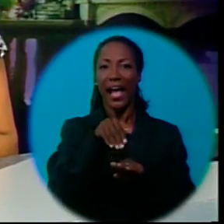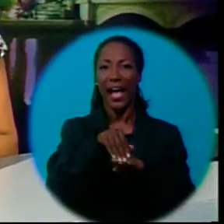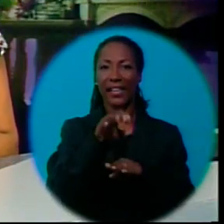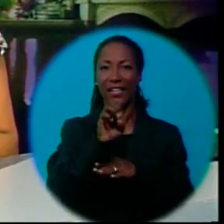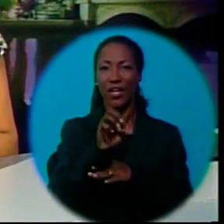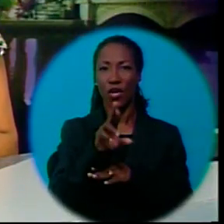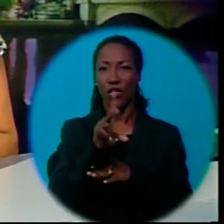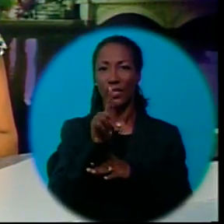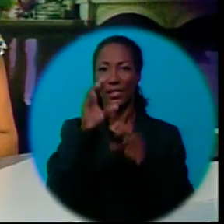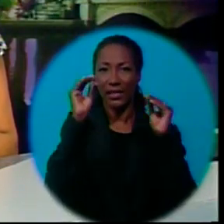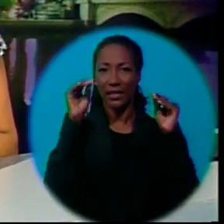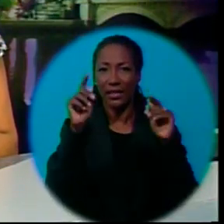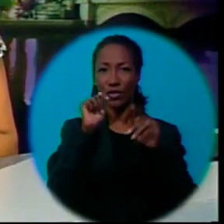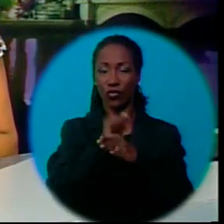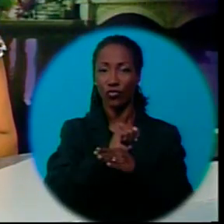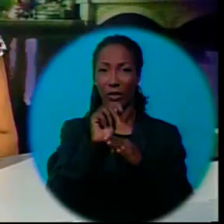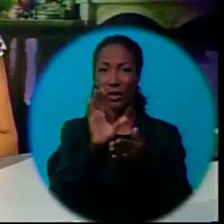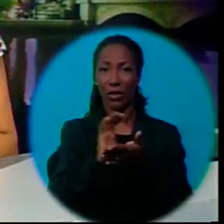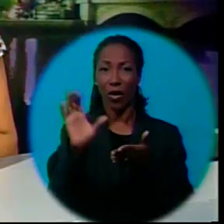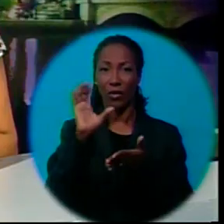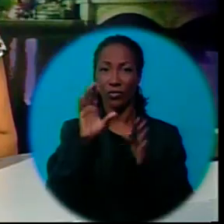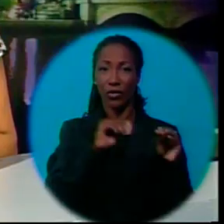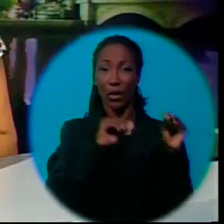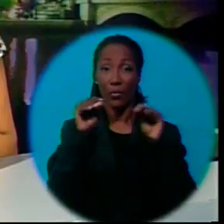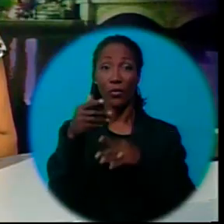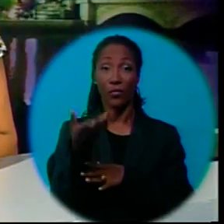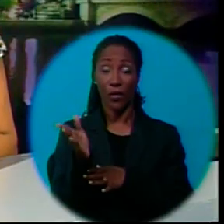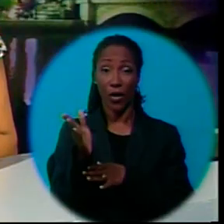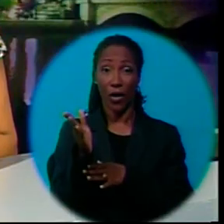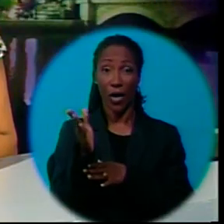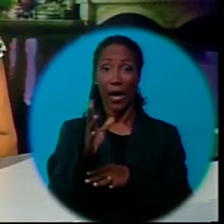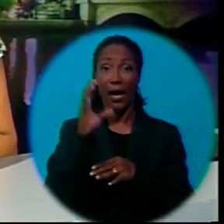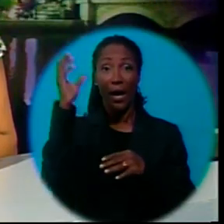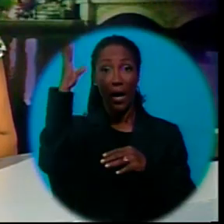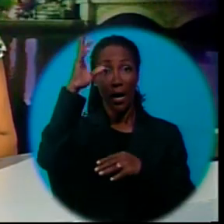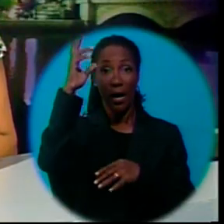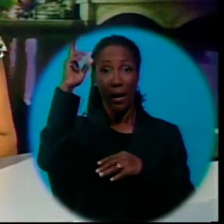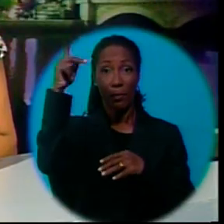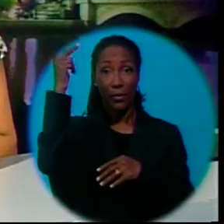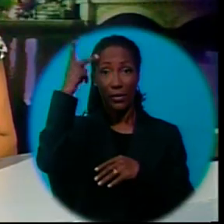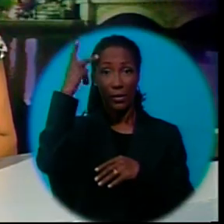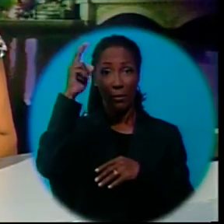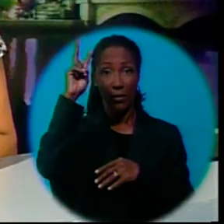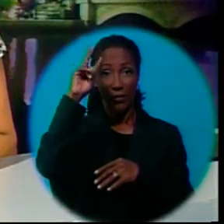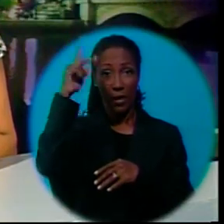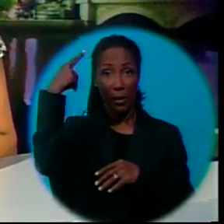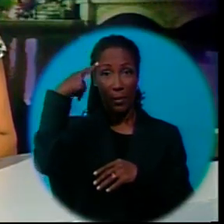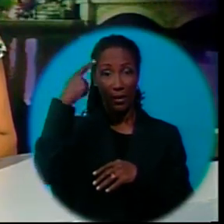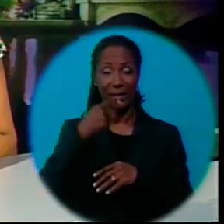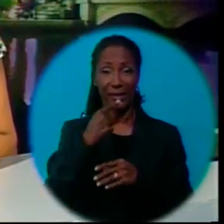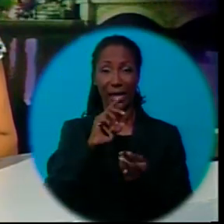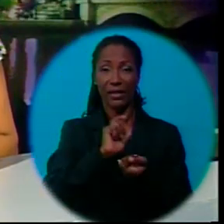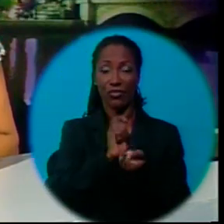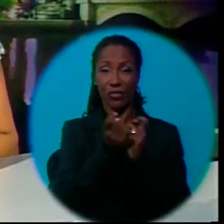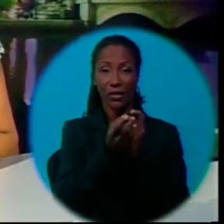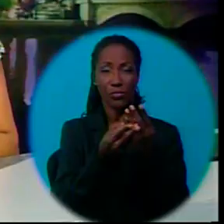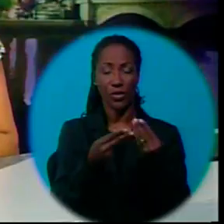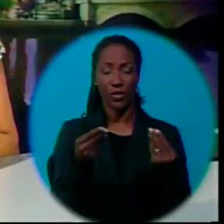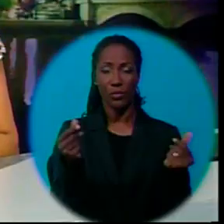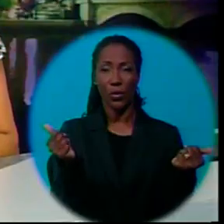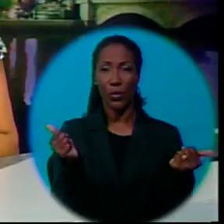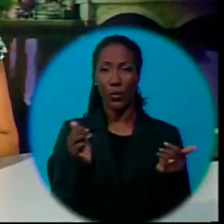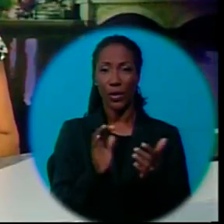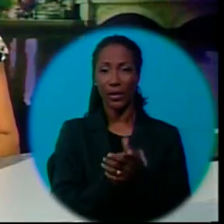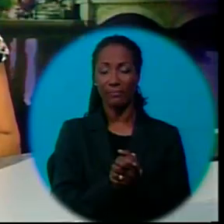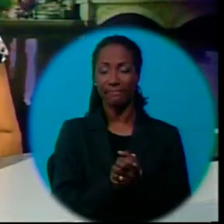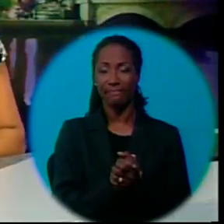College the students moved to the new location this morning and Principal Vera Paris says the transition has been smooth Peter Thorne